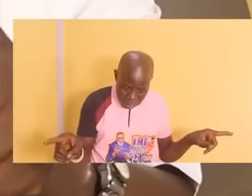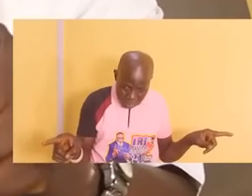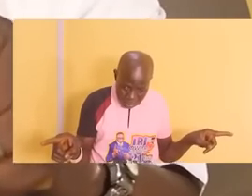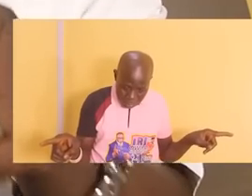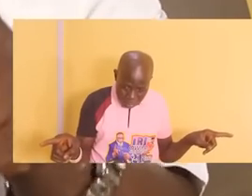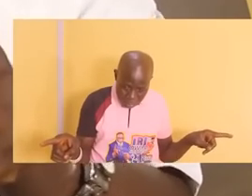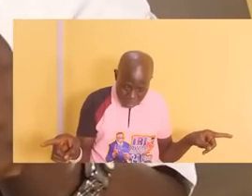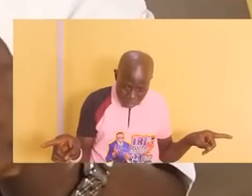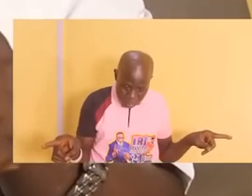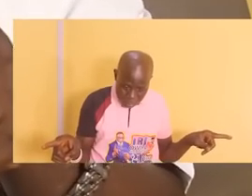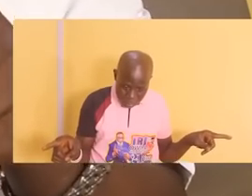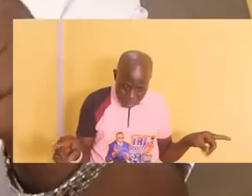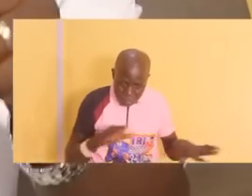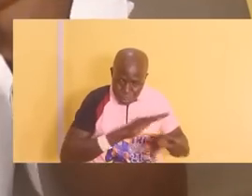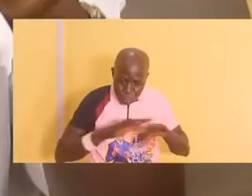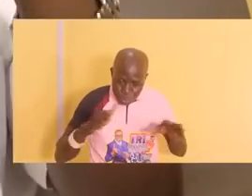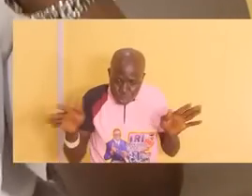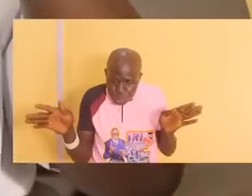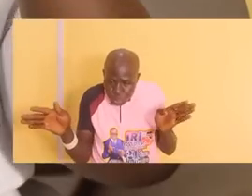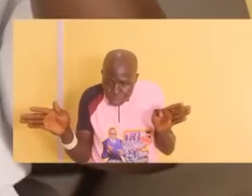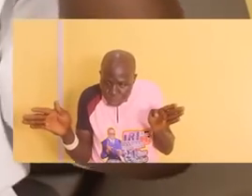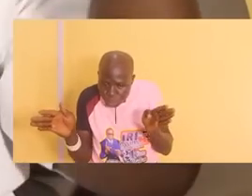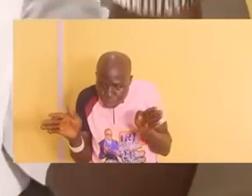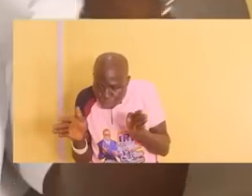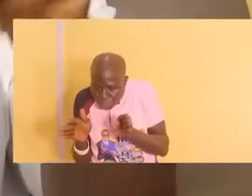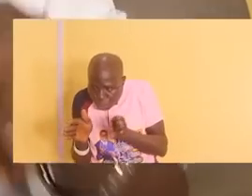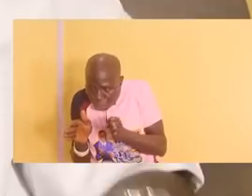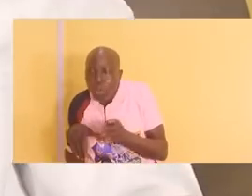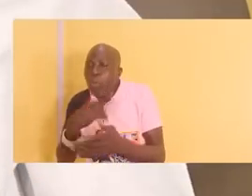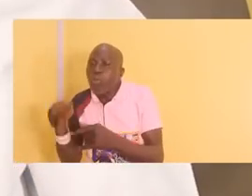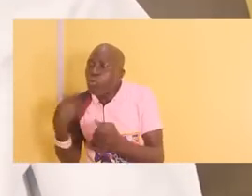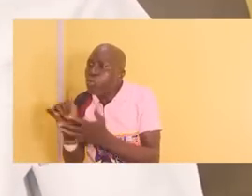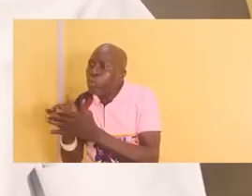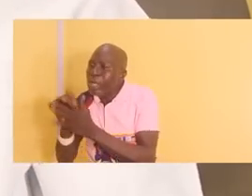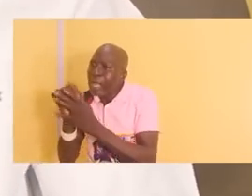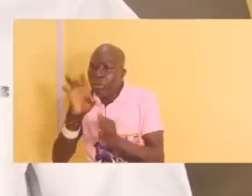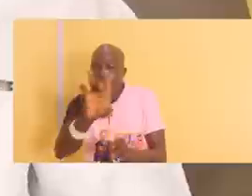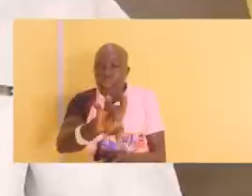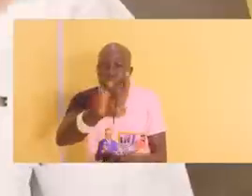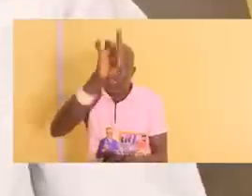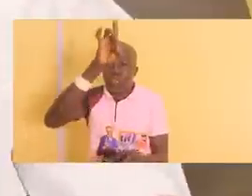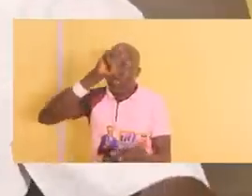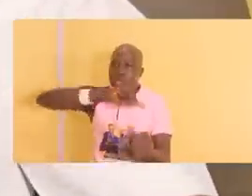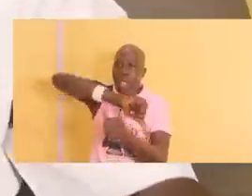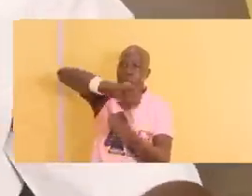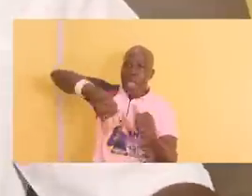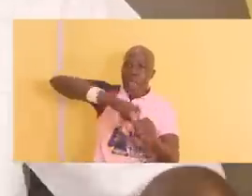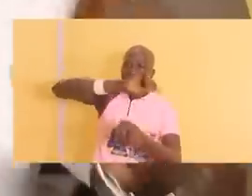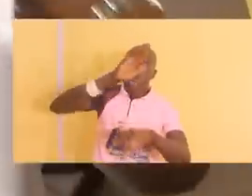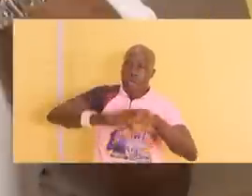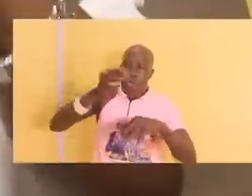Bet. Emma she sumba ni kolare ni ti ami na wa. Gbogbo awon ta fi ami o ro sa awon. Ti ami